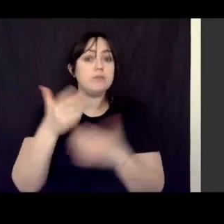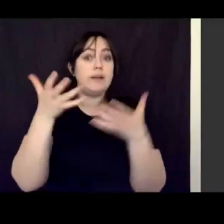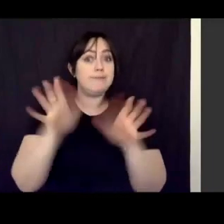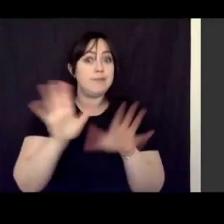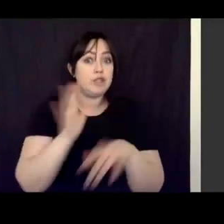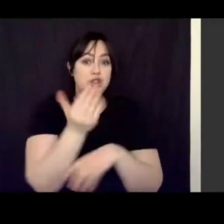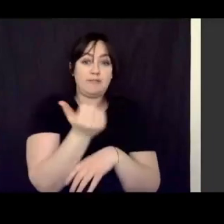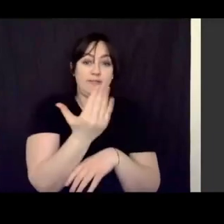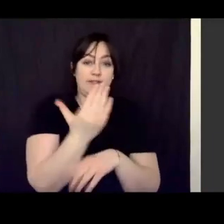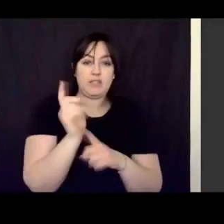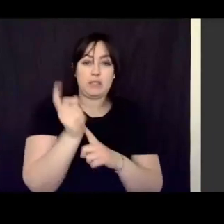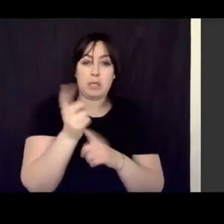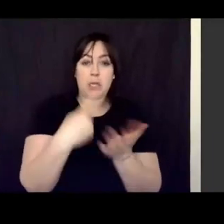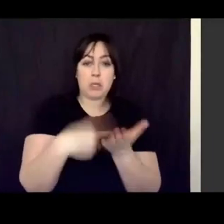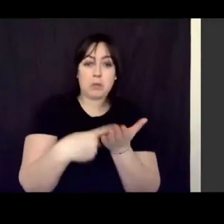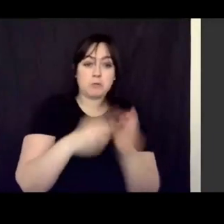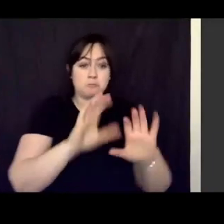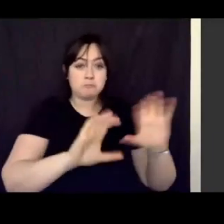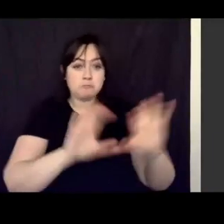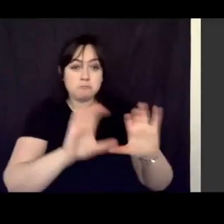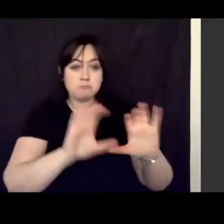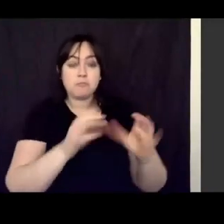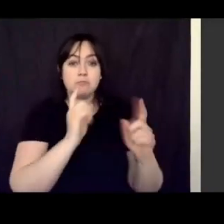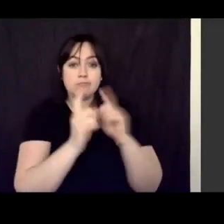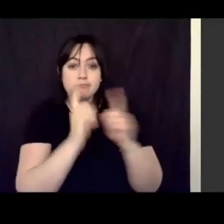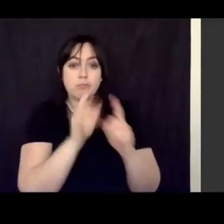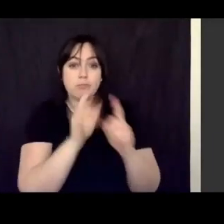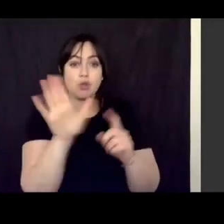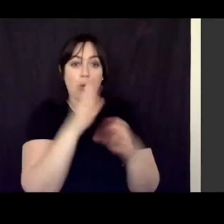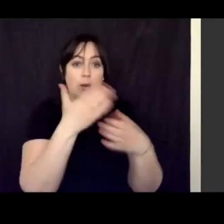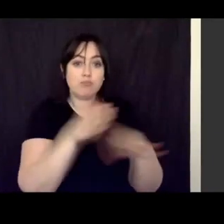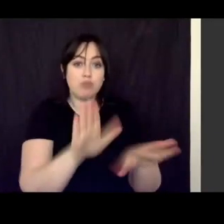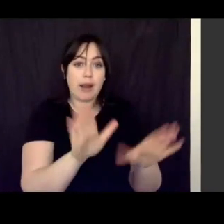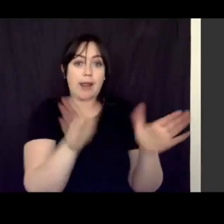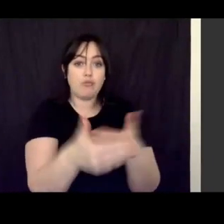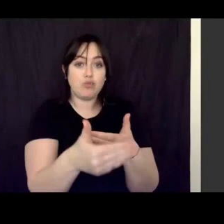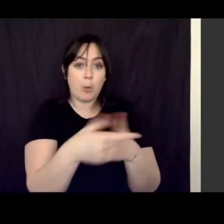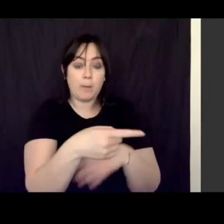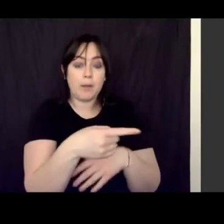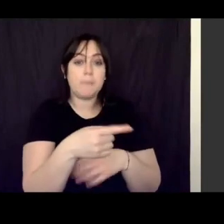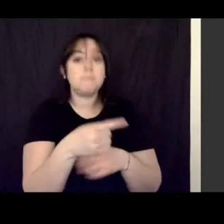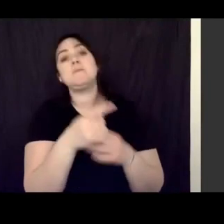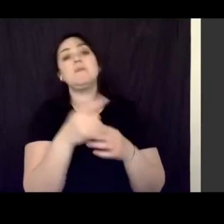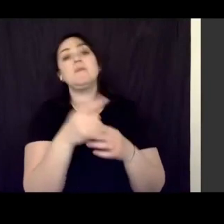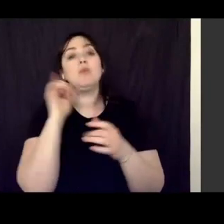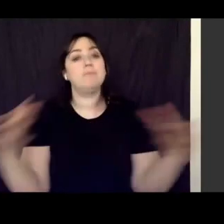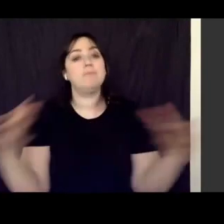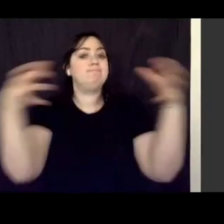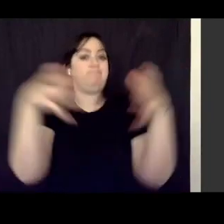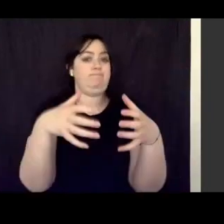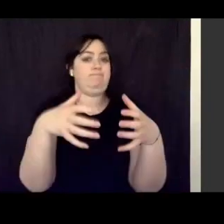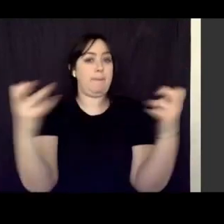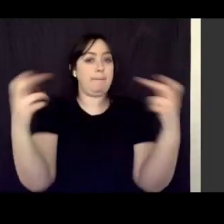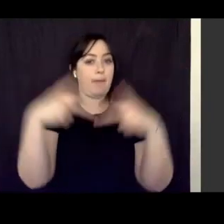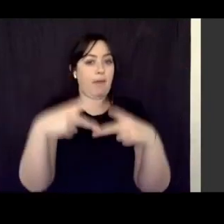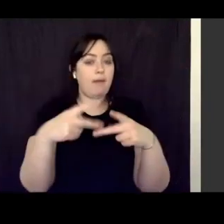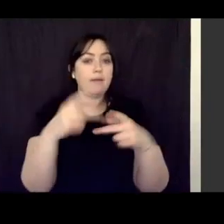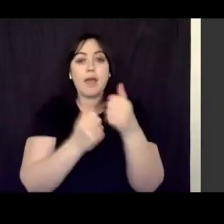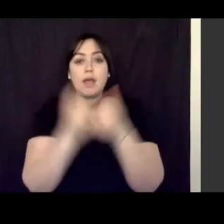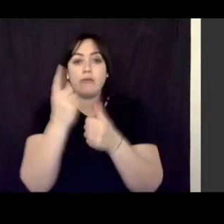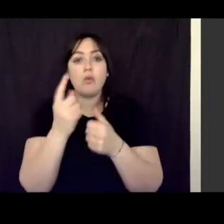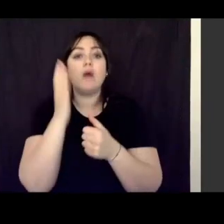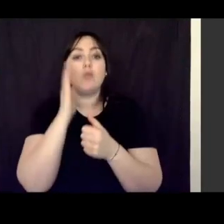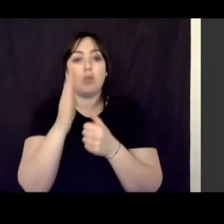room, everyone will have the opportunity to share their ideas either through chat boxes or through a